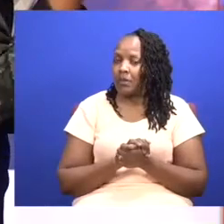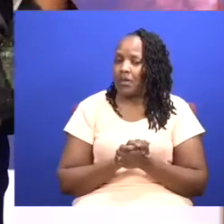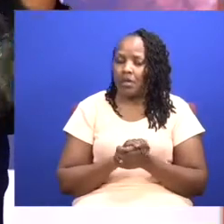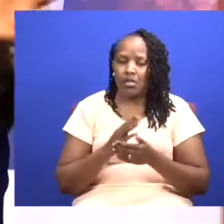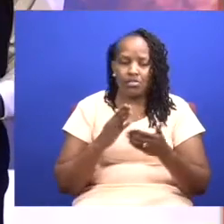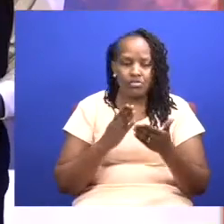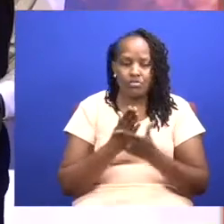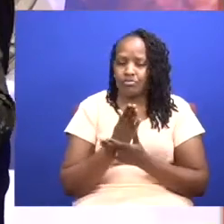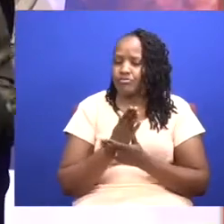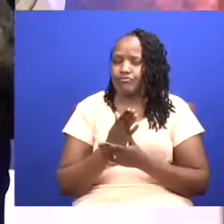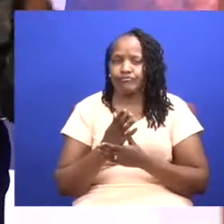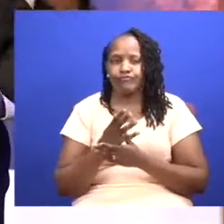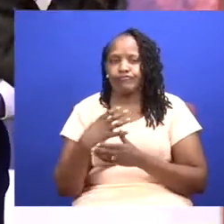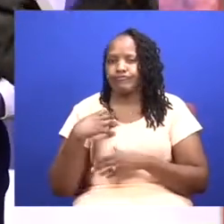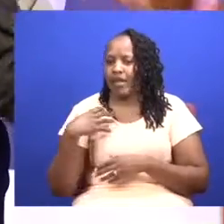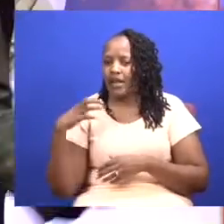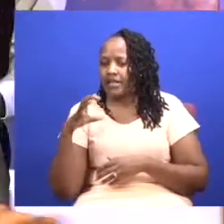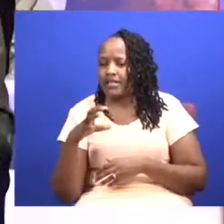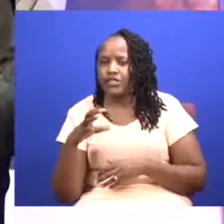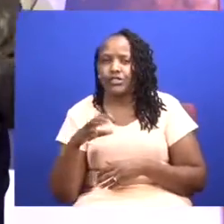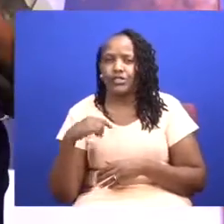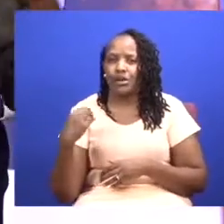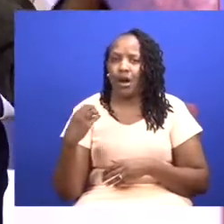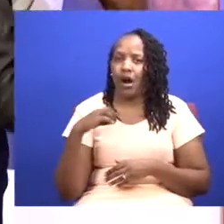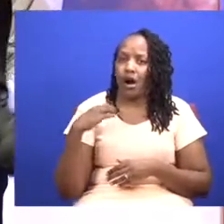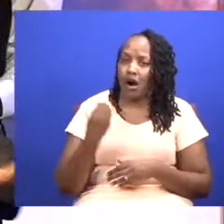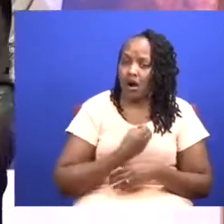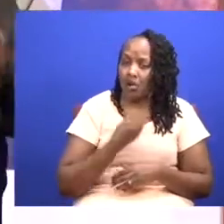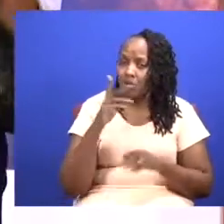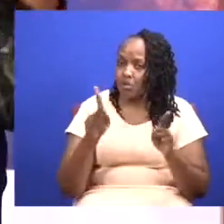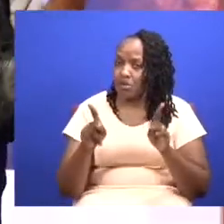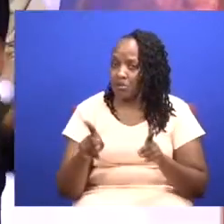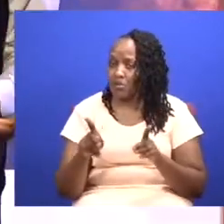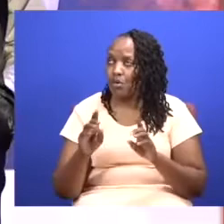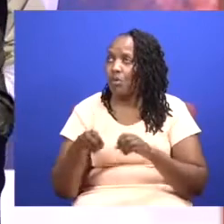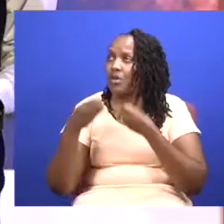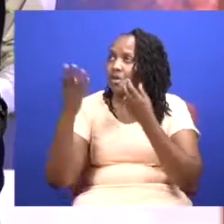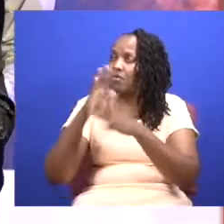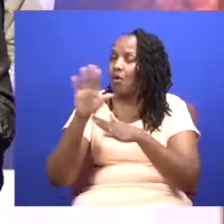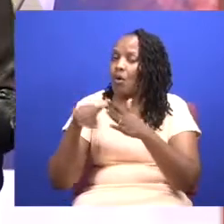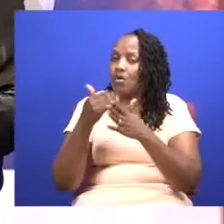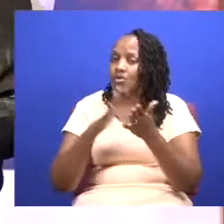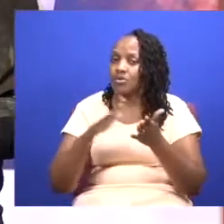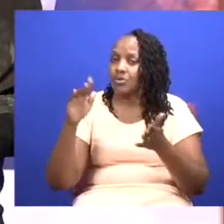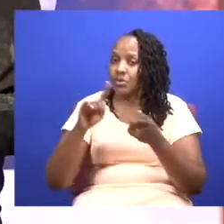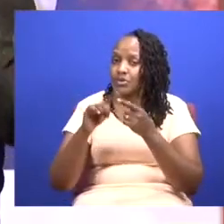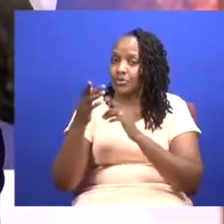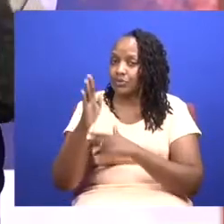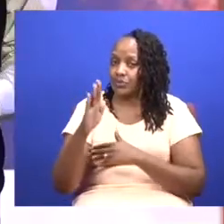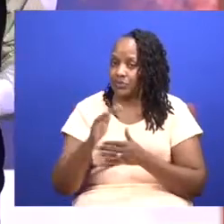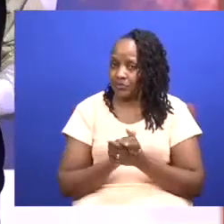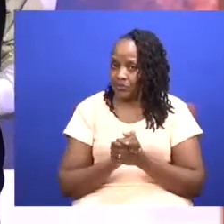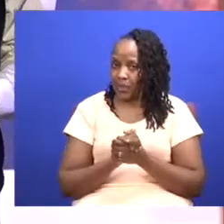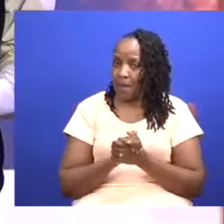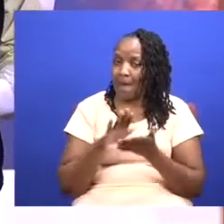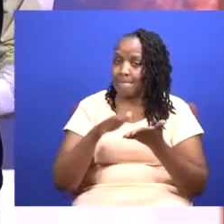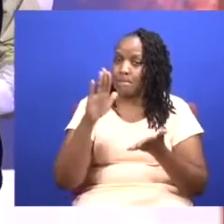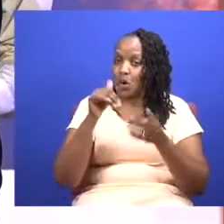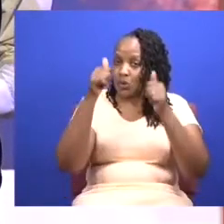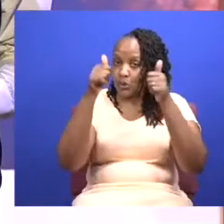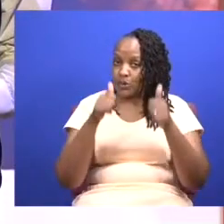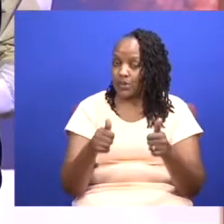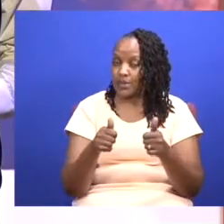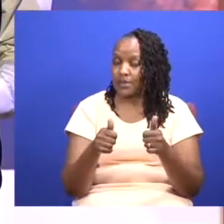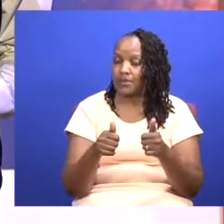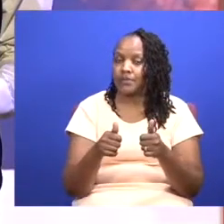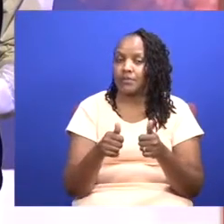CITAM broadcast service, we've been able to continue feeding and enriching our congregants. And for that alone, we give God